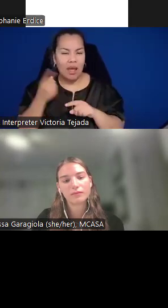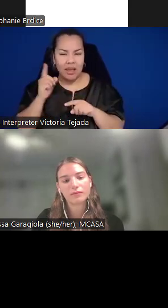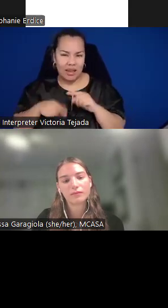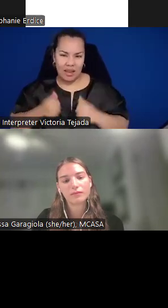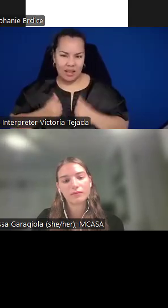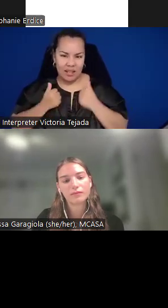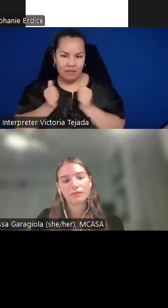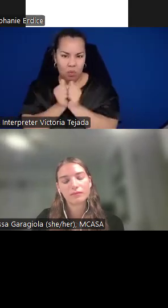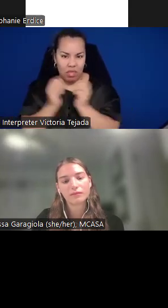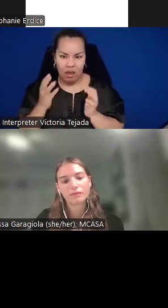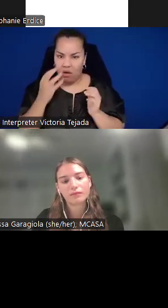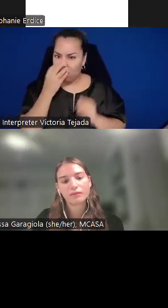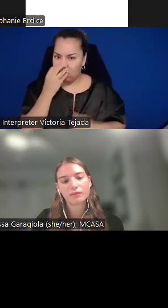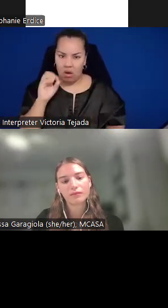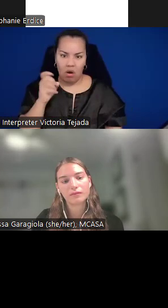without oxygen.